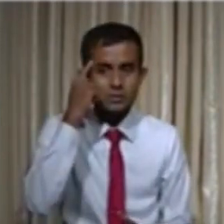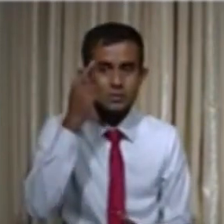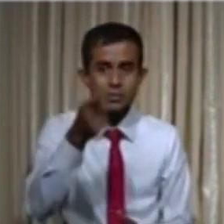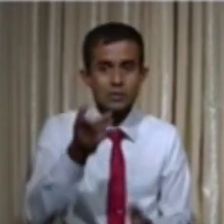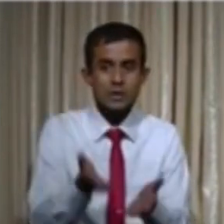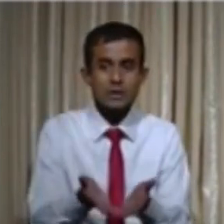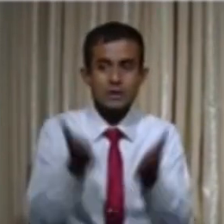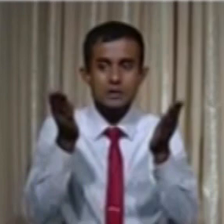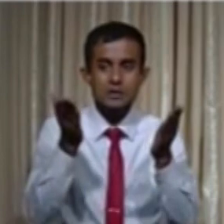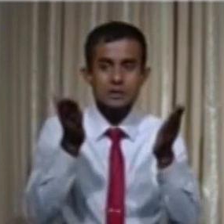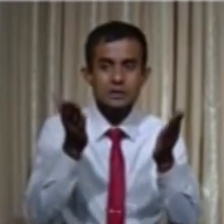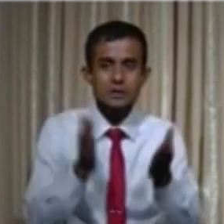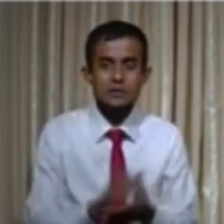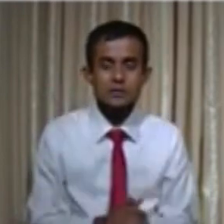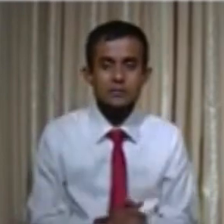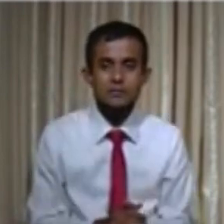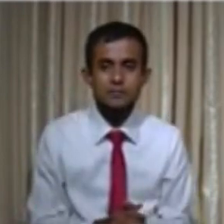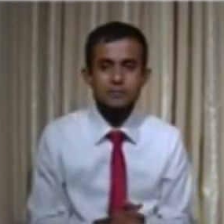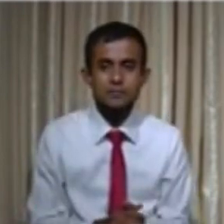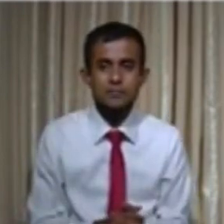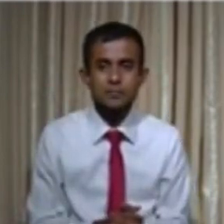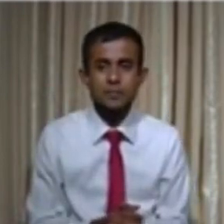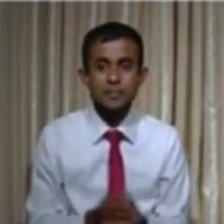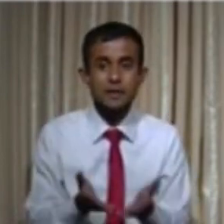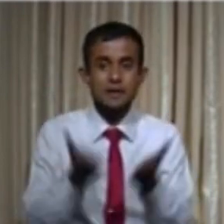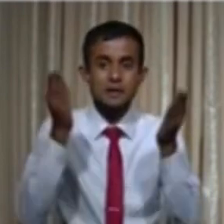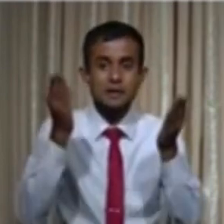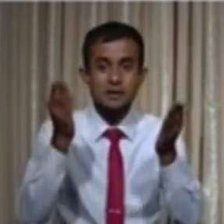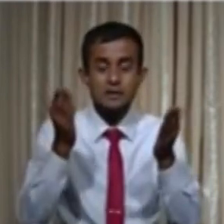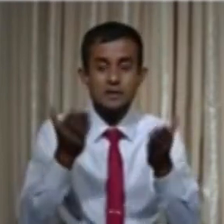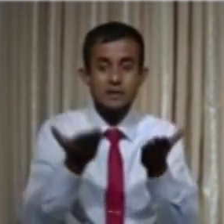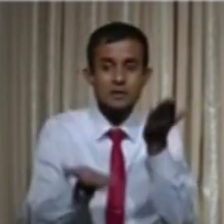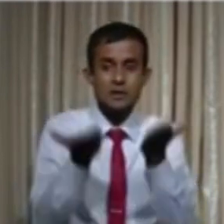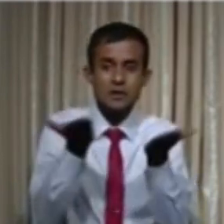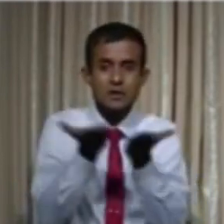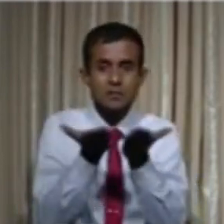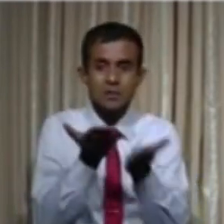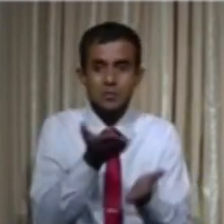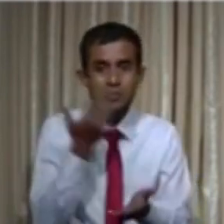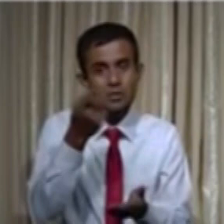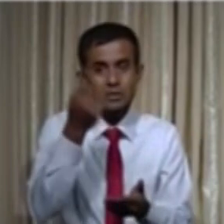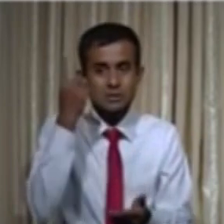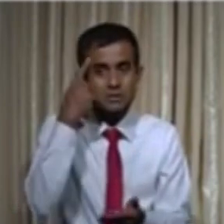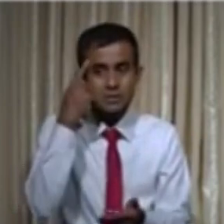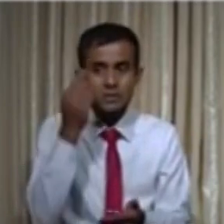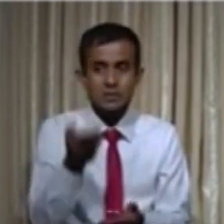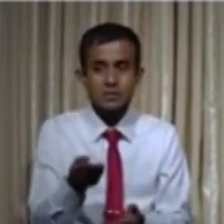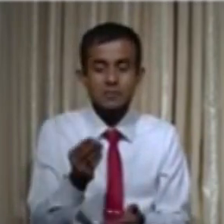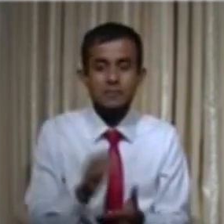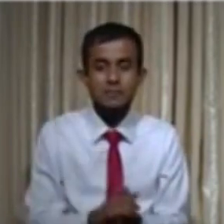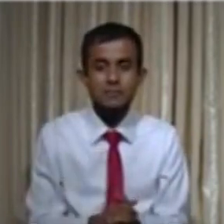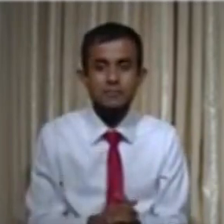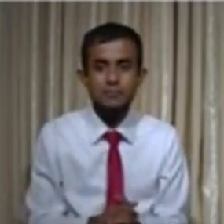giving India a strategic partner, the United States, and maybe some other partners, some strategic assets. It'll never